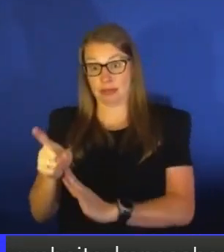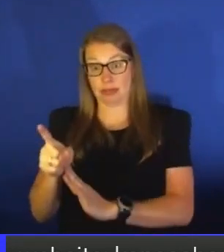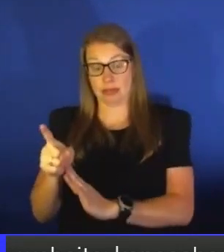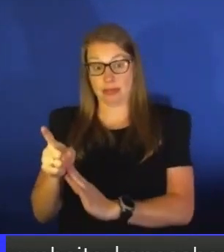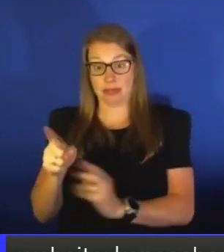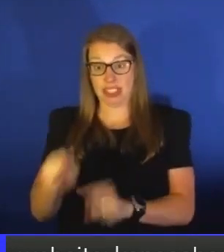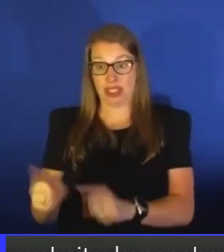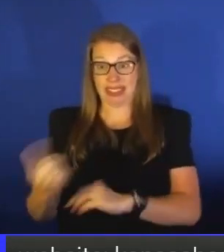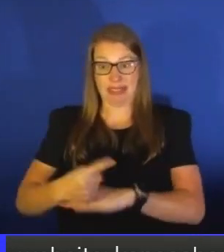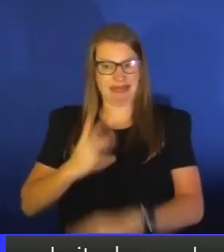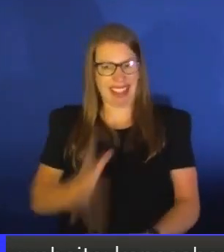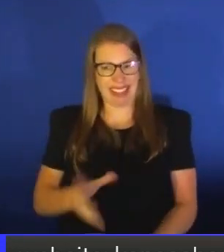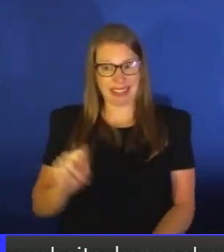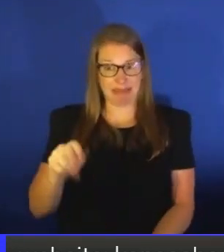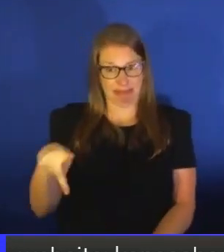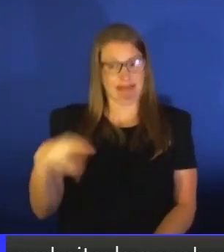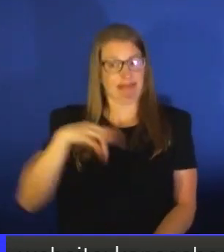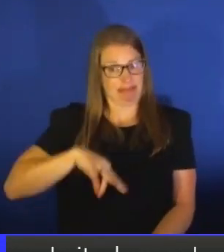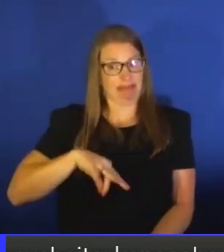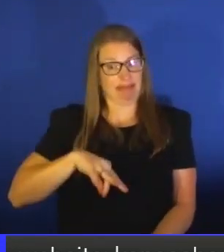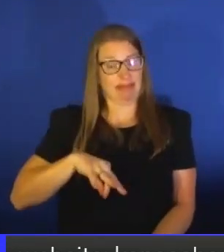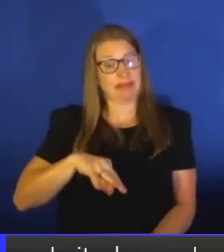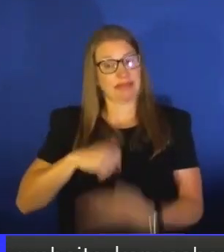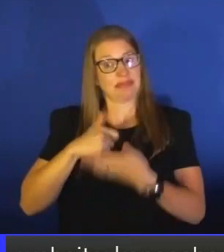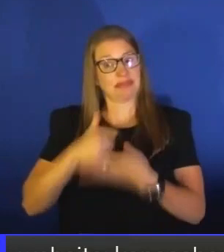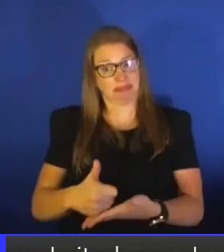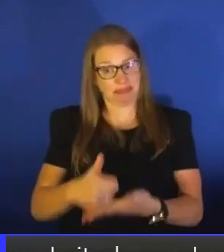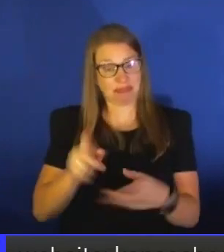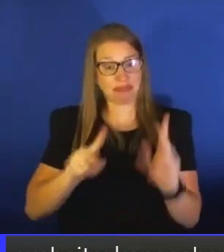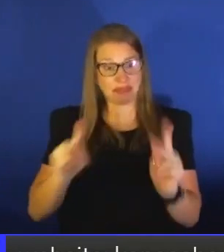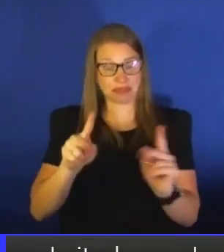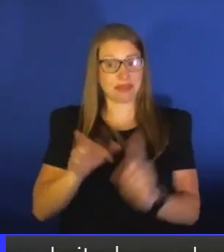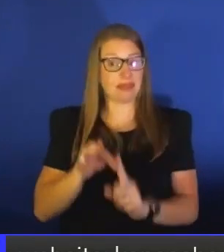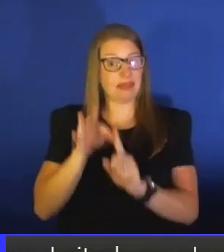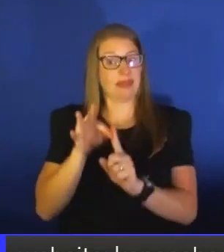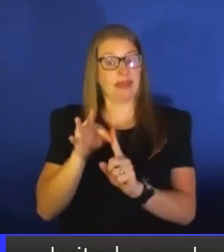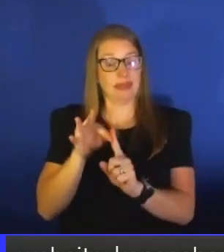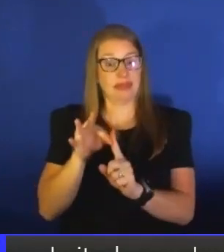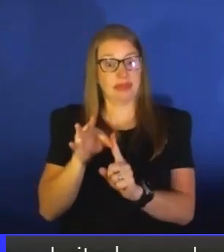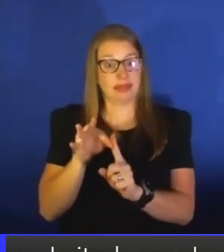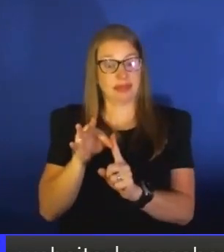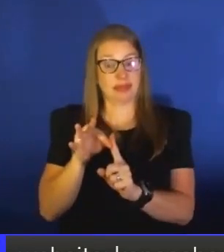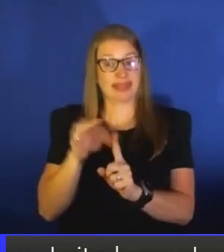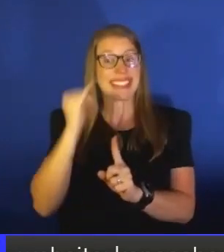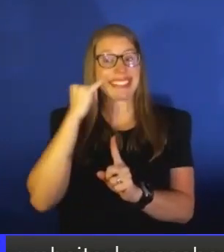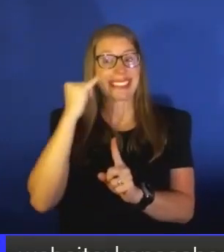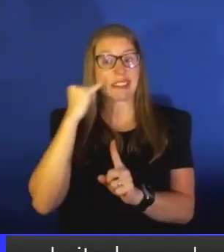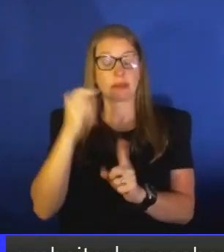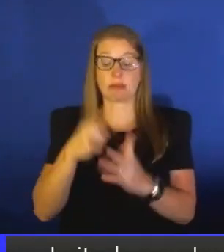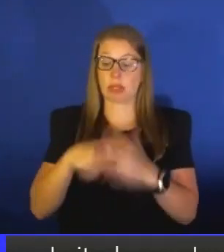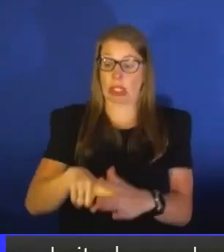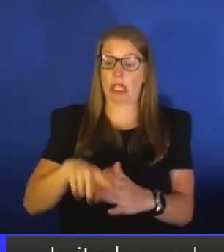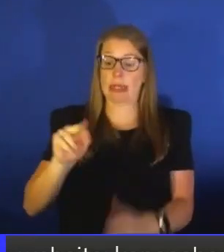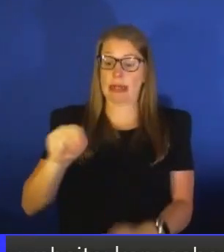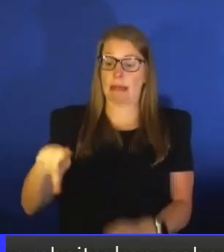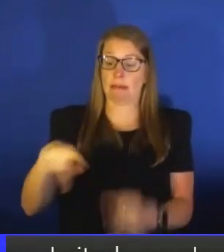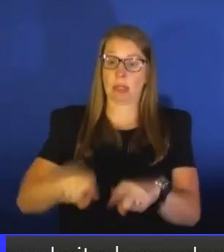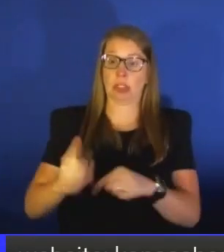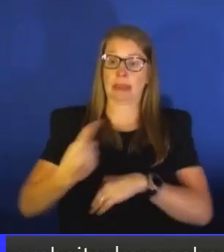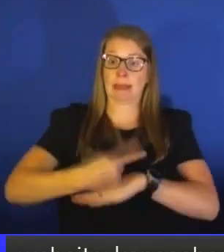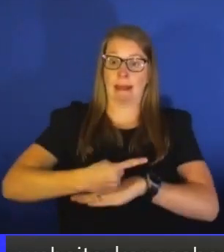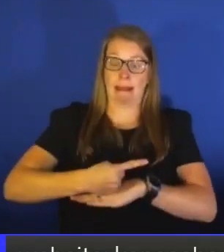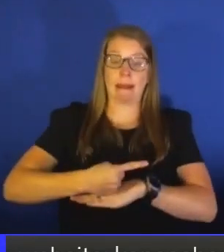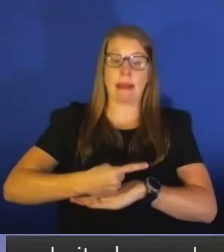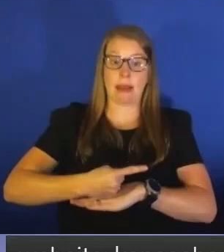and be very, productive to people, except that setting where if you start napping more during the day and